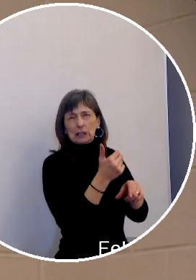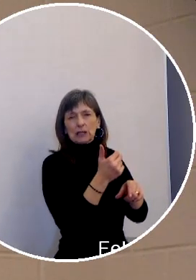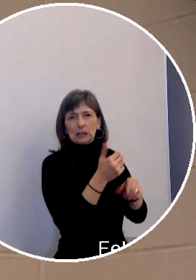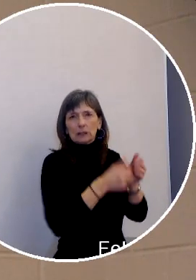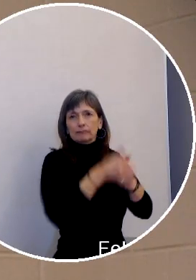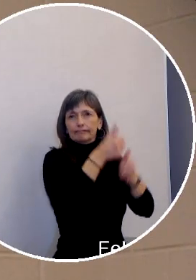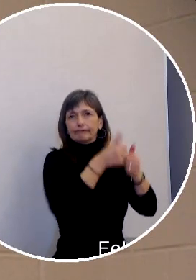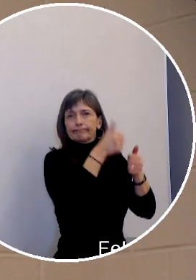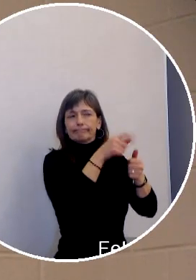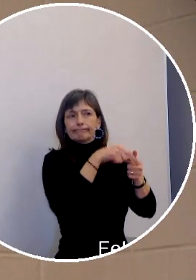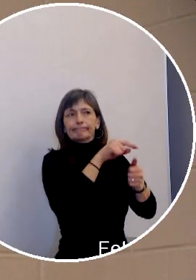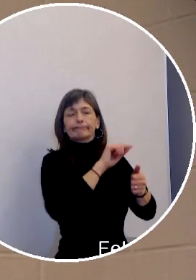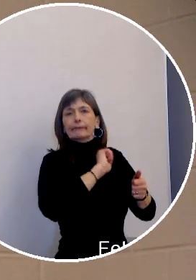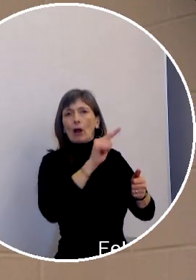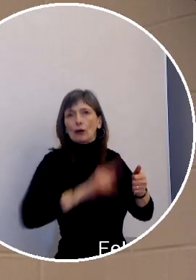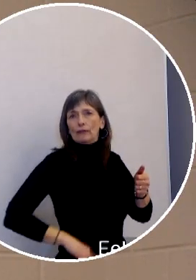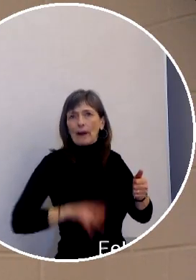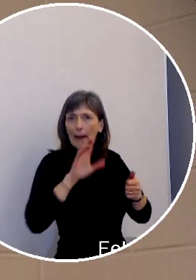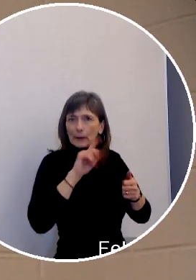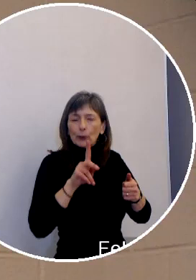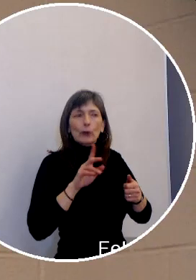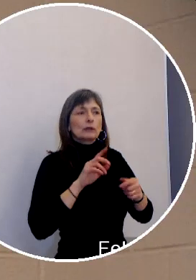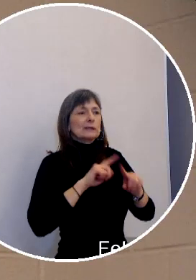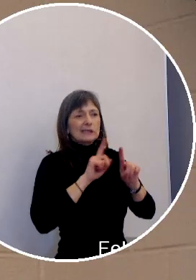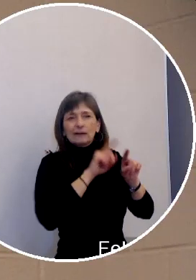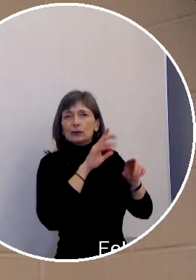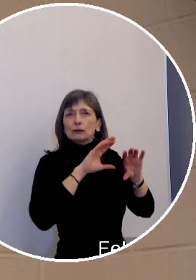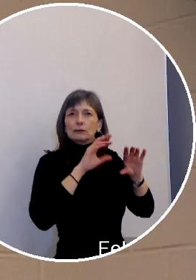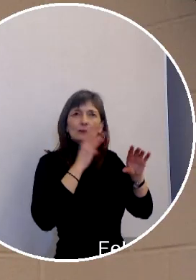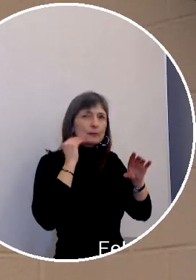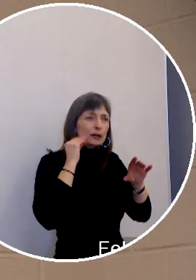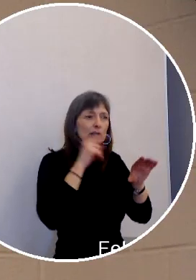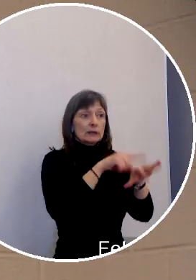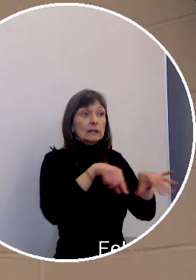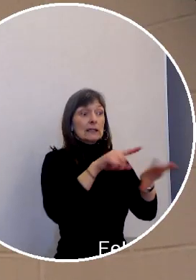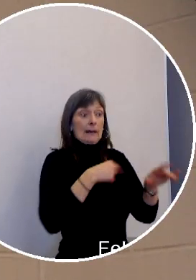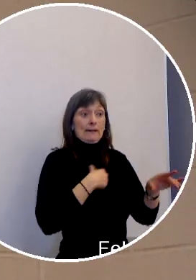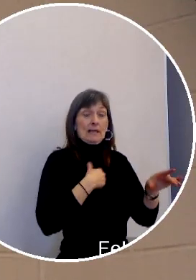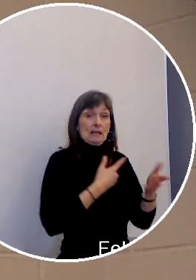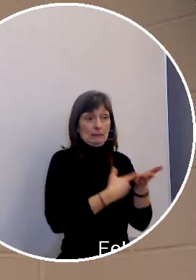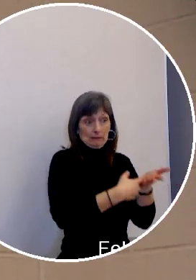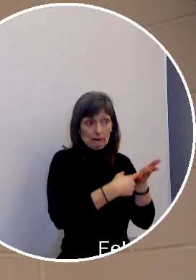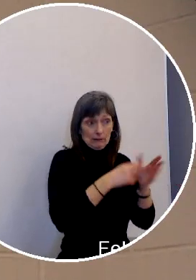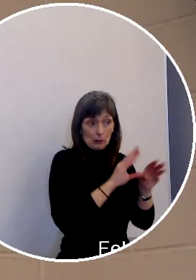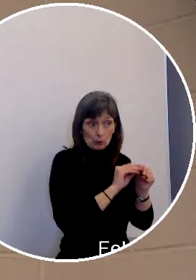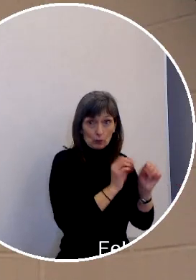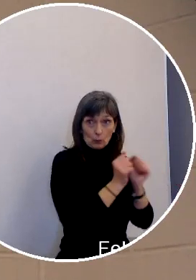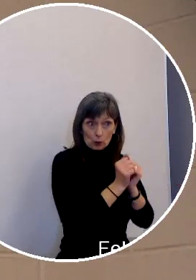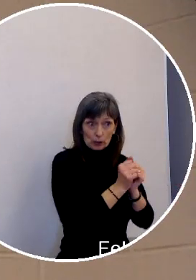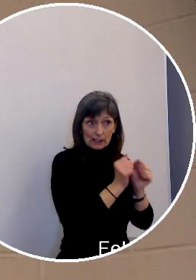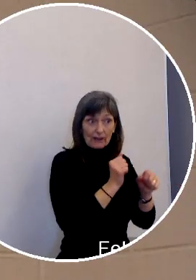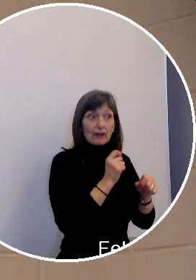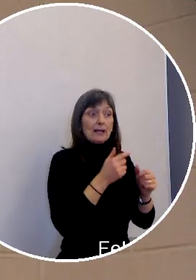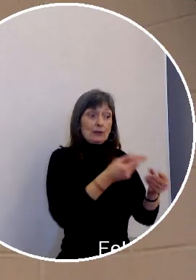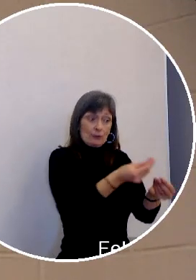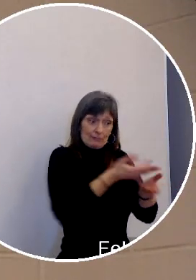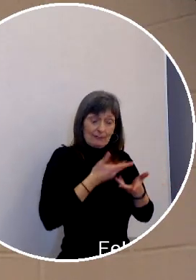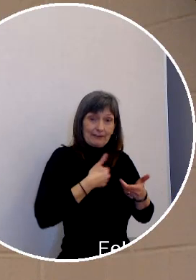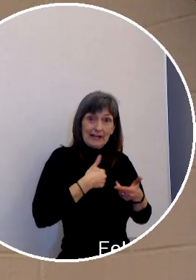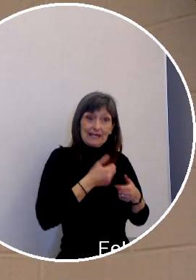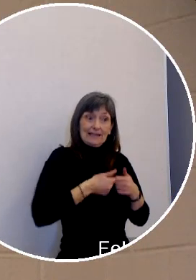13 administrators from across the province of various configurations that work with me to advise me as director and the senior